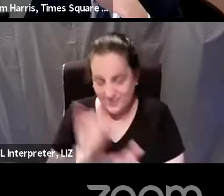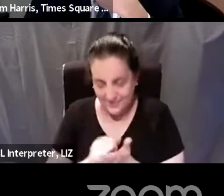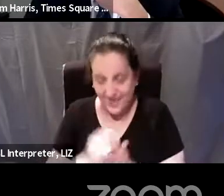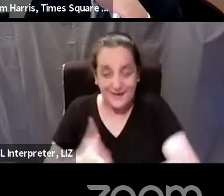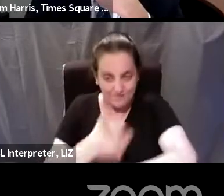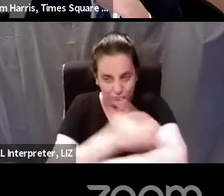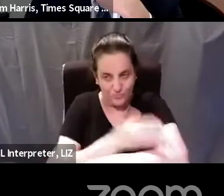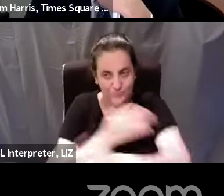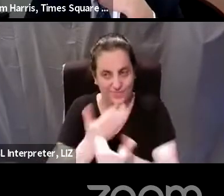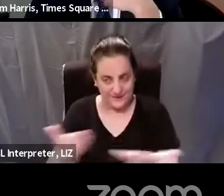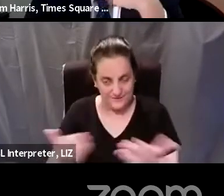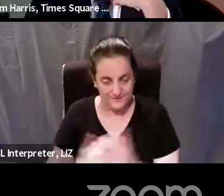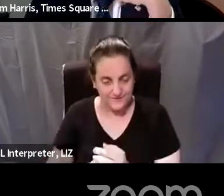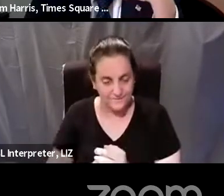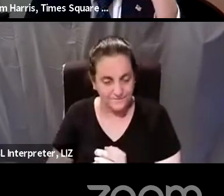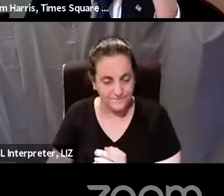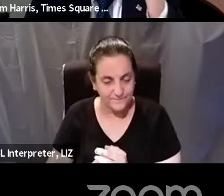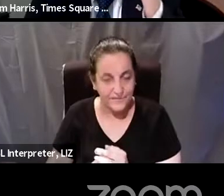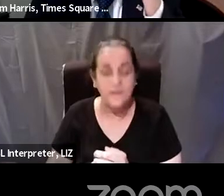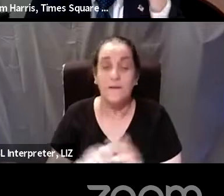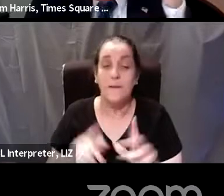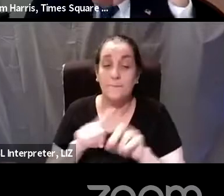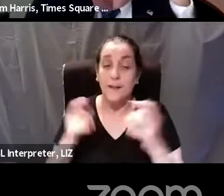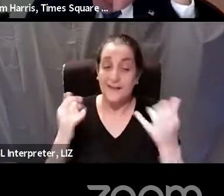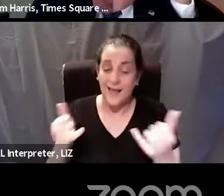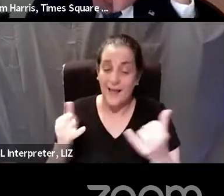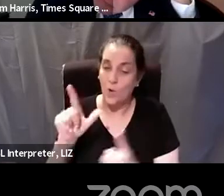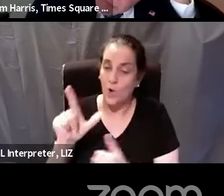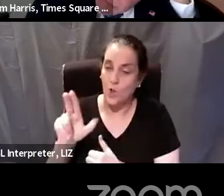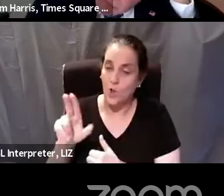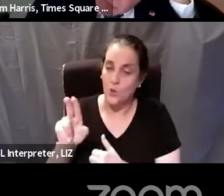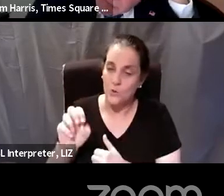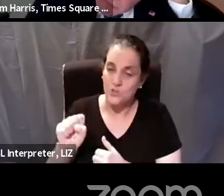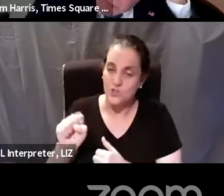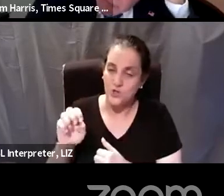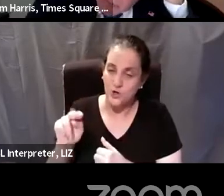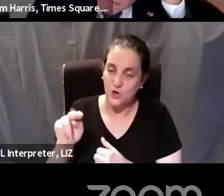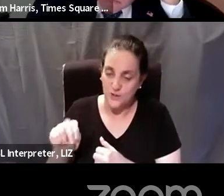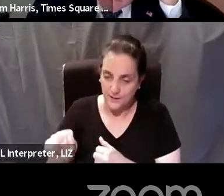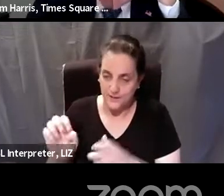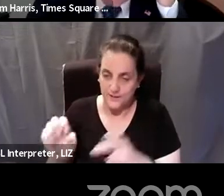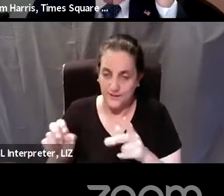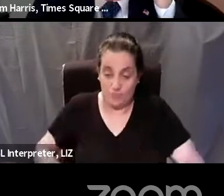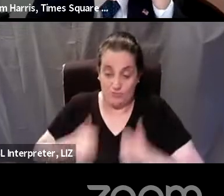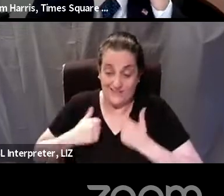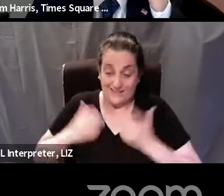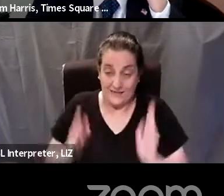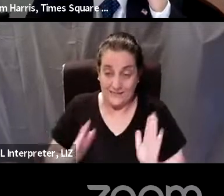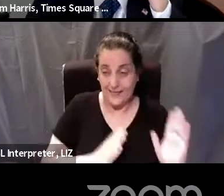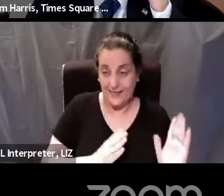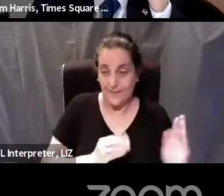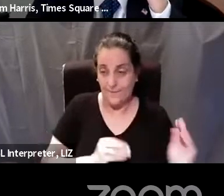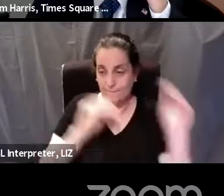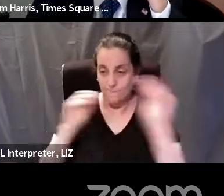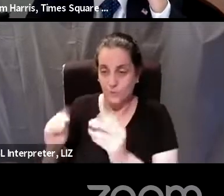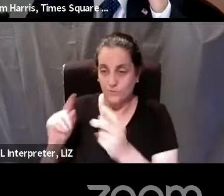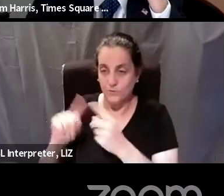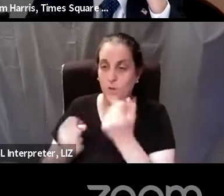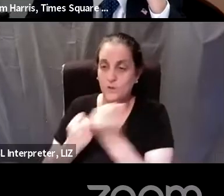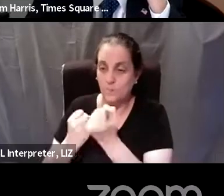building. So now many of the Lucerne residents had moved into a supportive housing